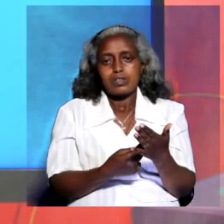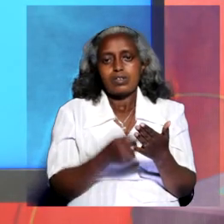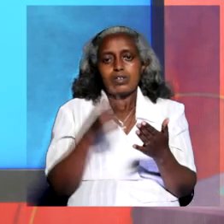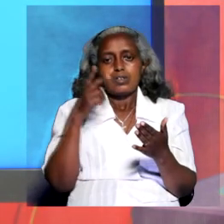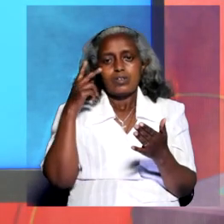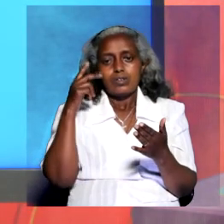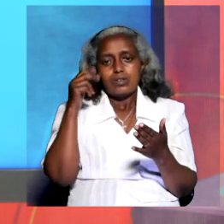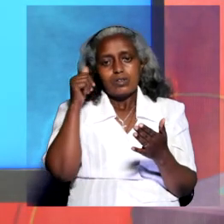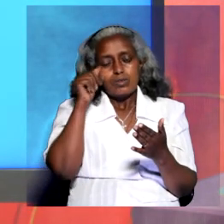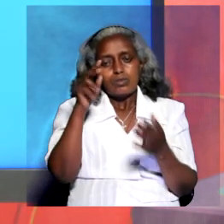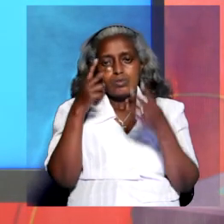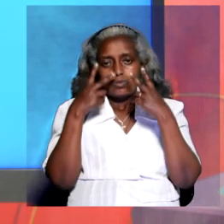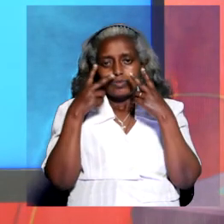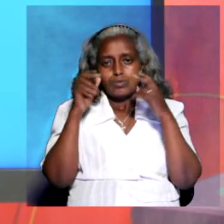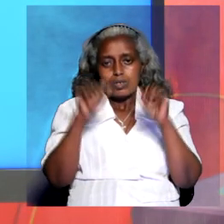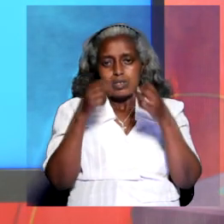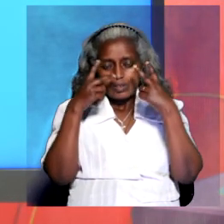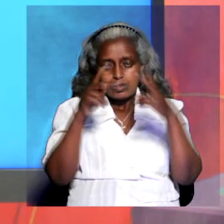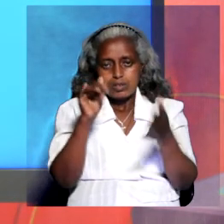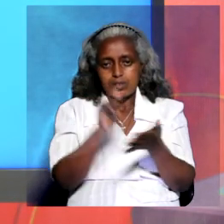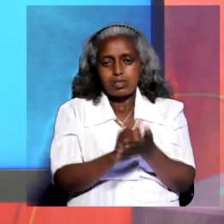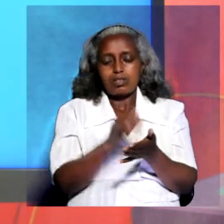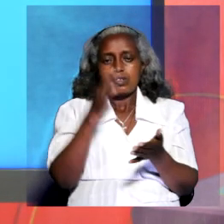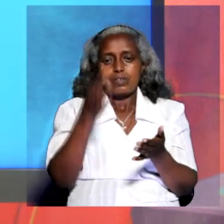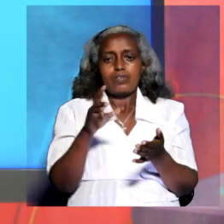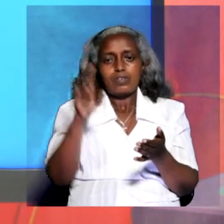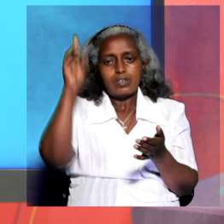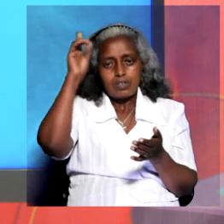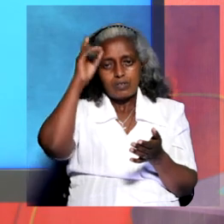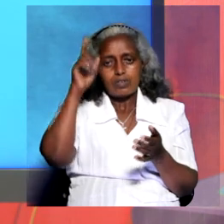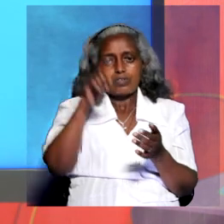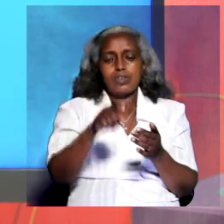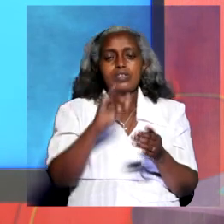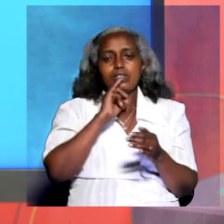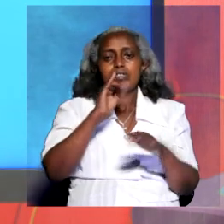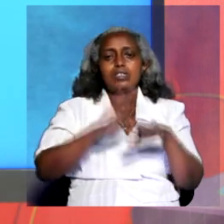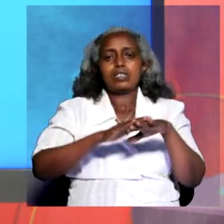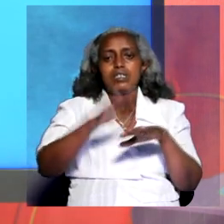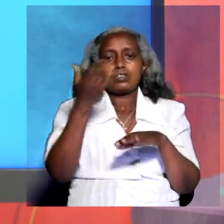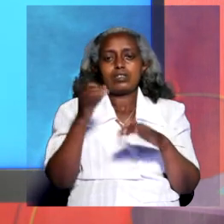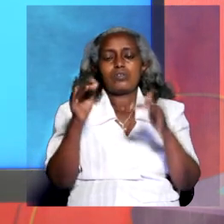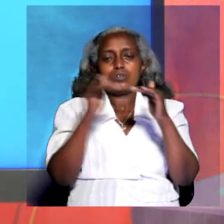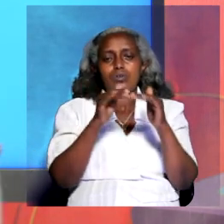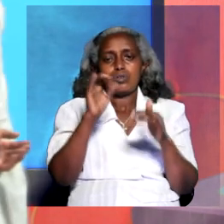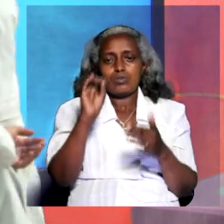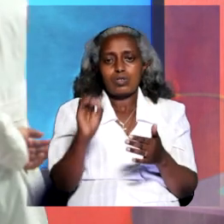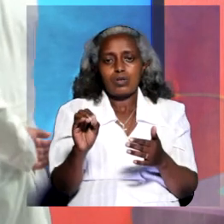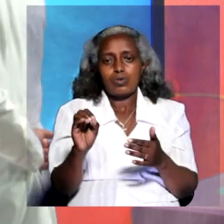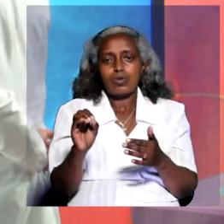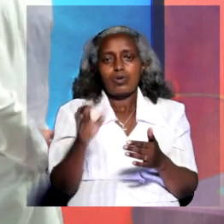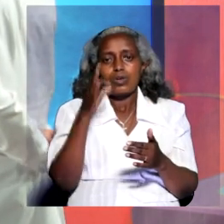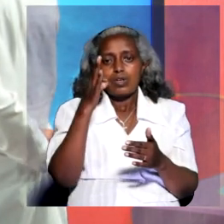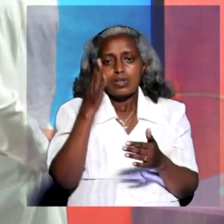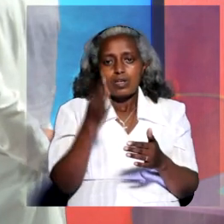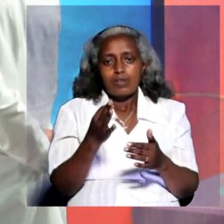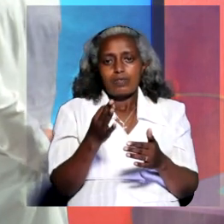see that if derivative of x is greater than or equal to 0,